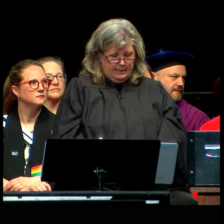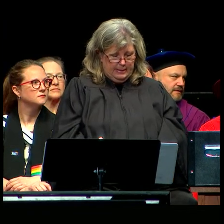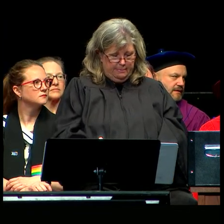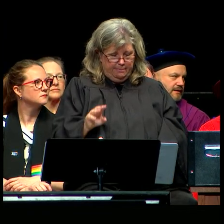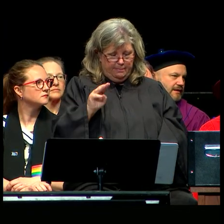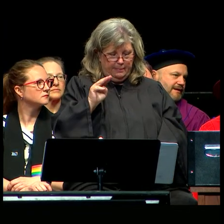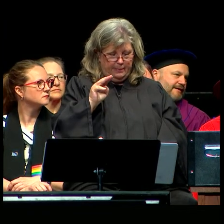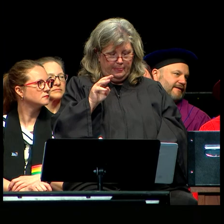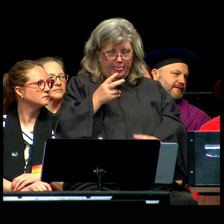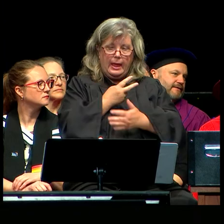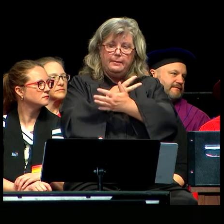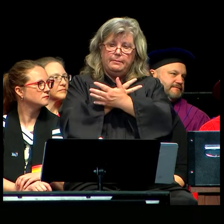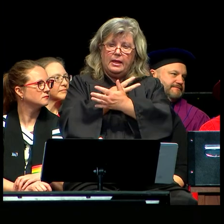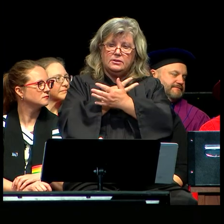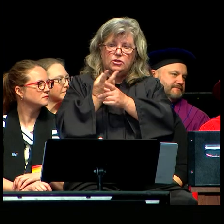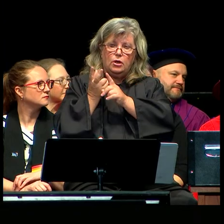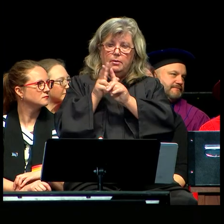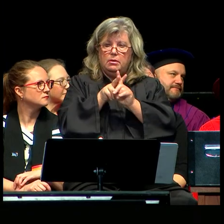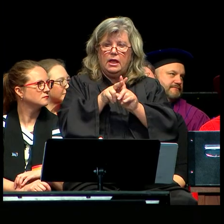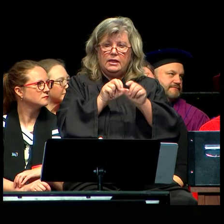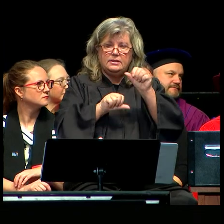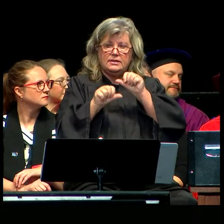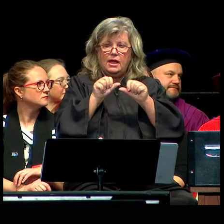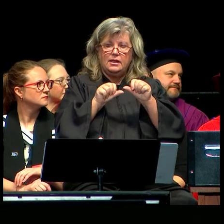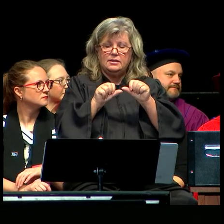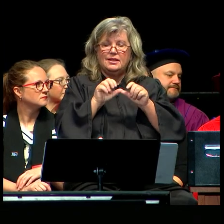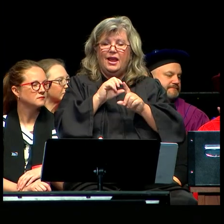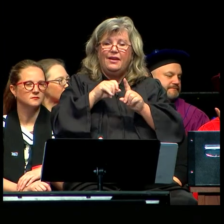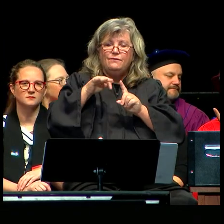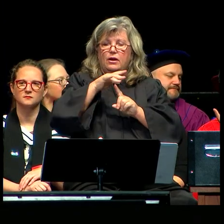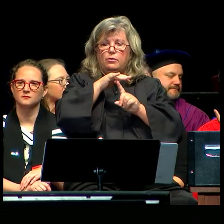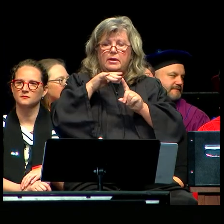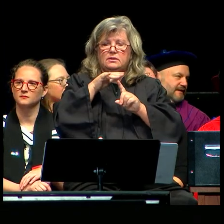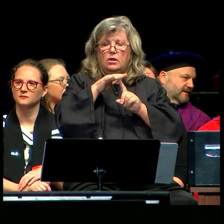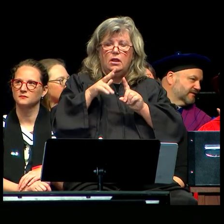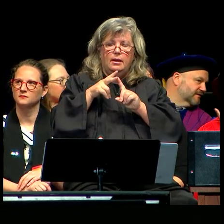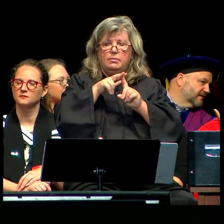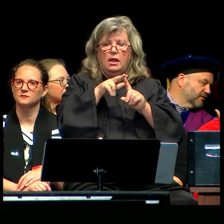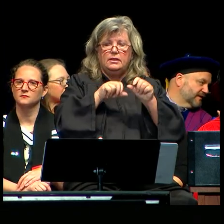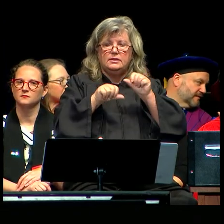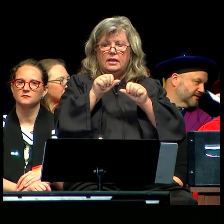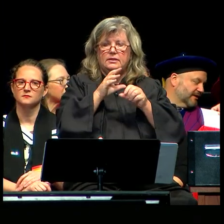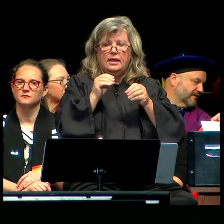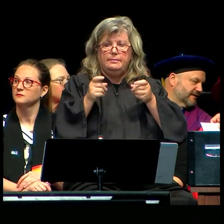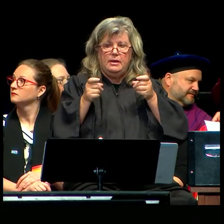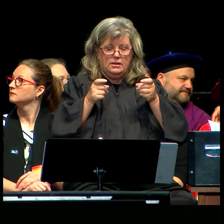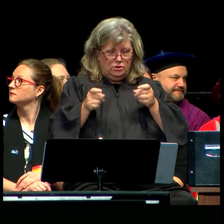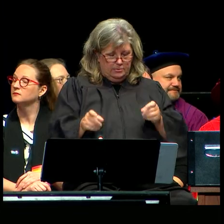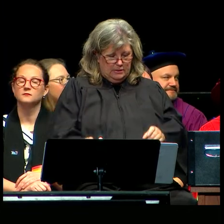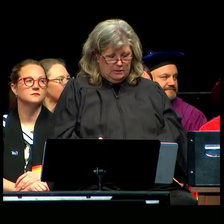Master of Applied Science in Environmental Applied Science and Management.